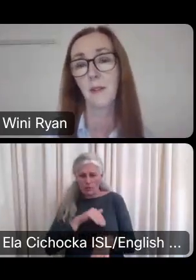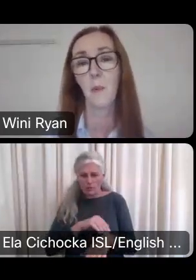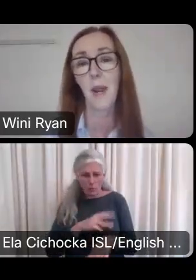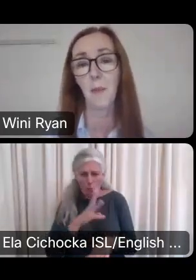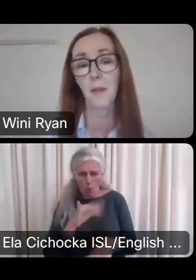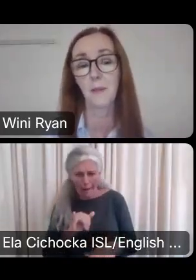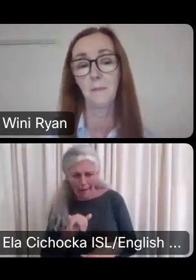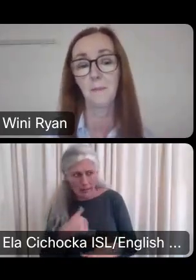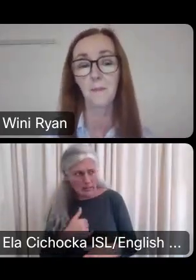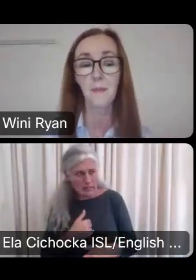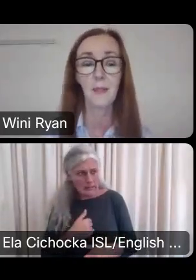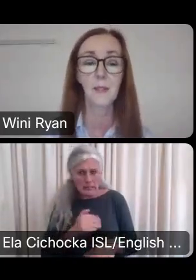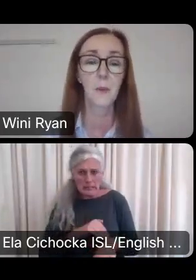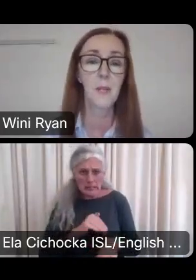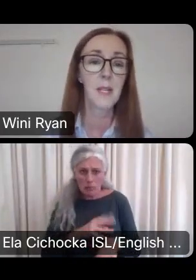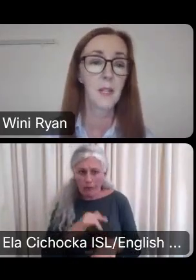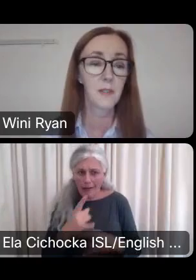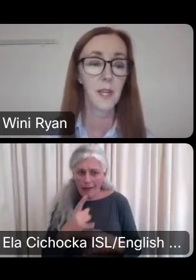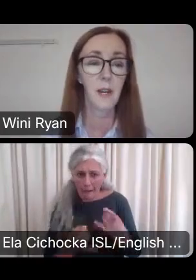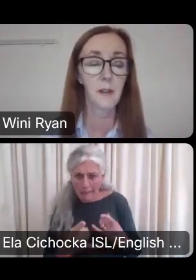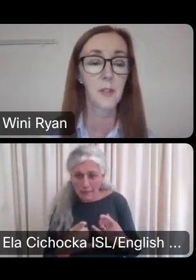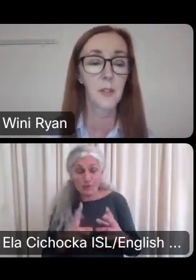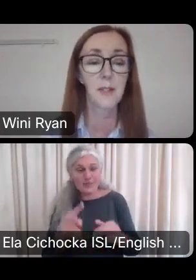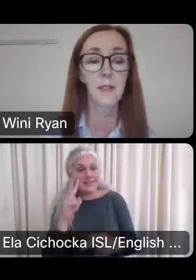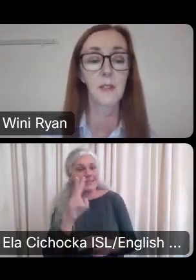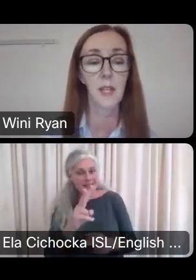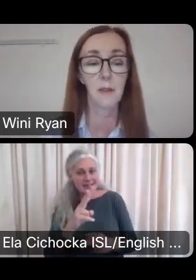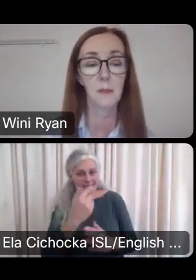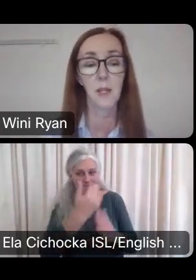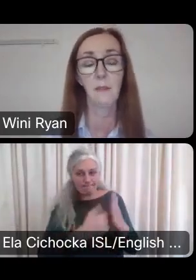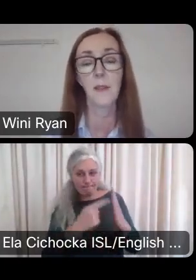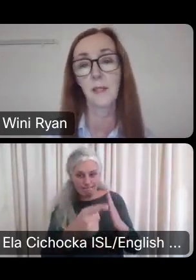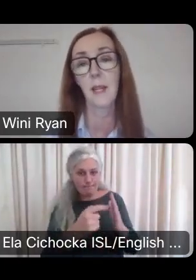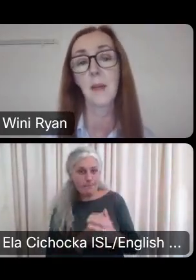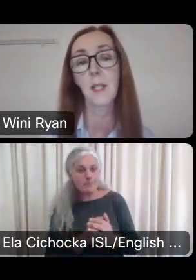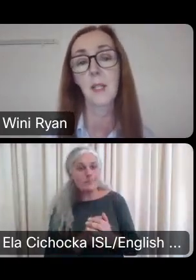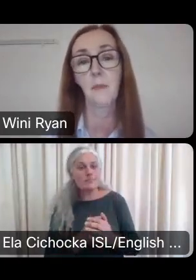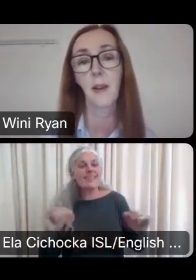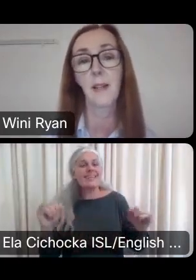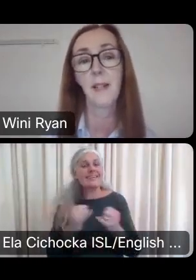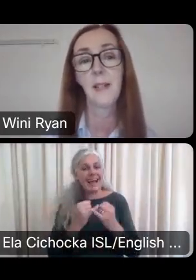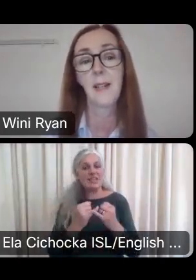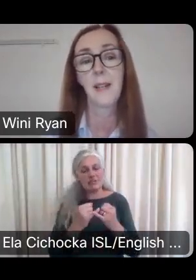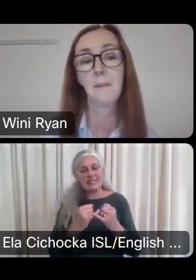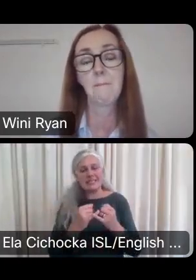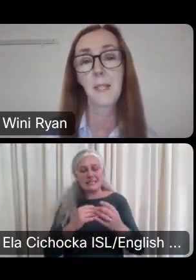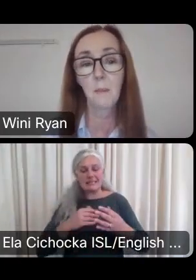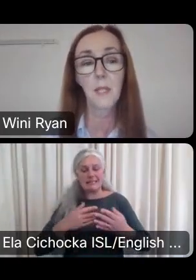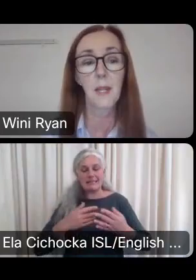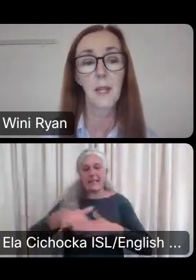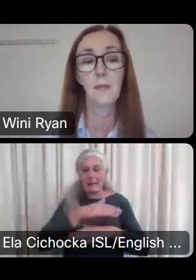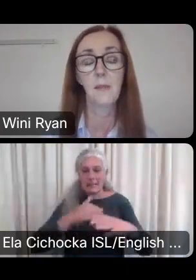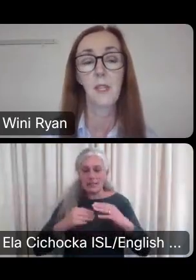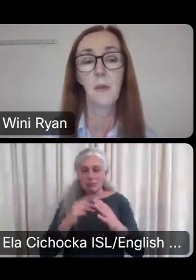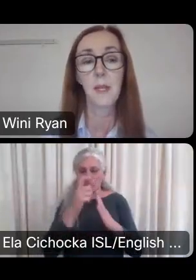annoyed or what happened? So you can see here on screen, this is taken from the conflict dynamics profile.